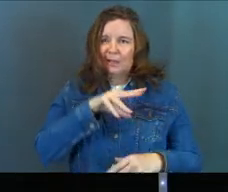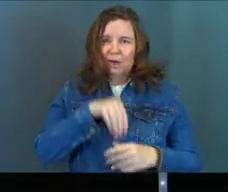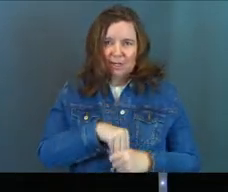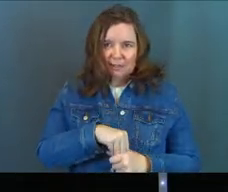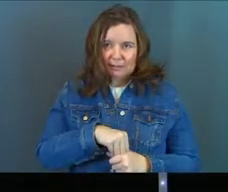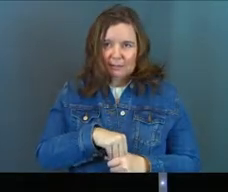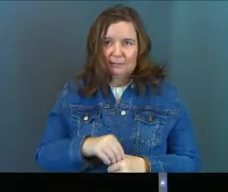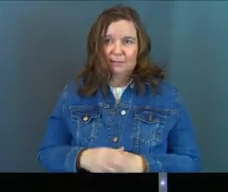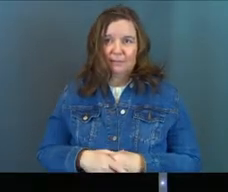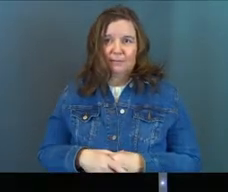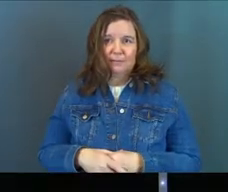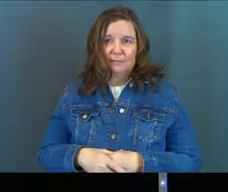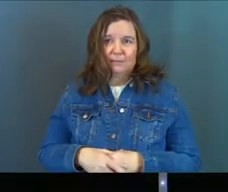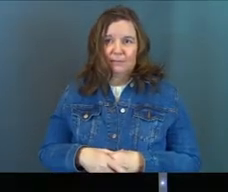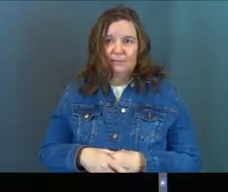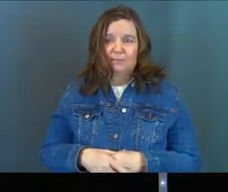in.